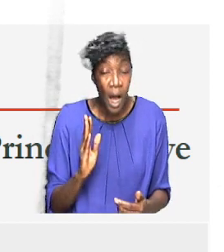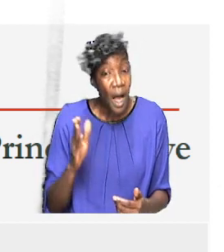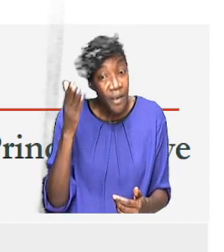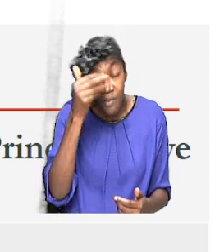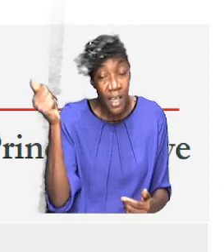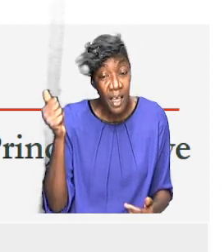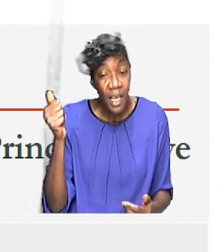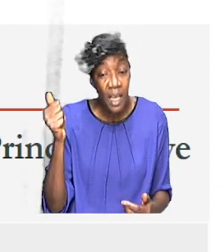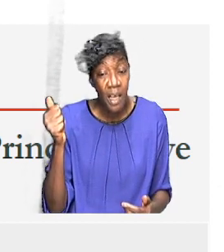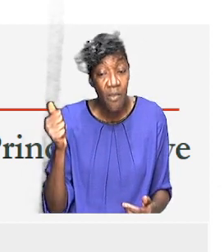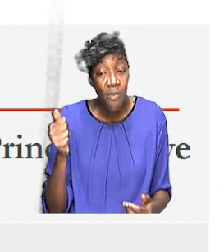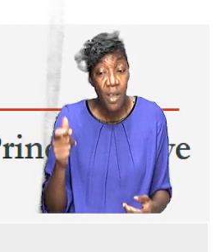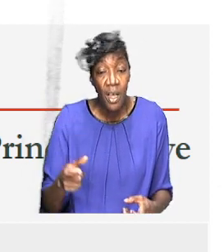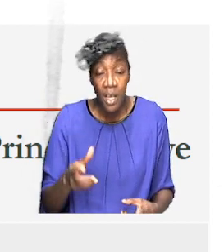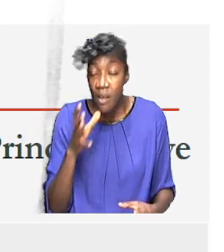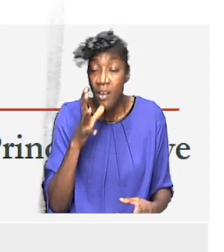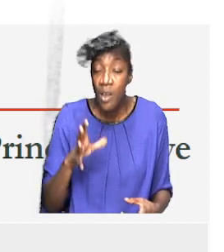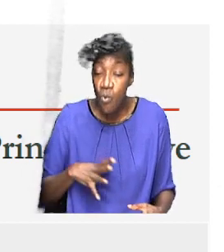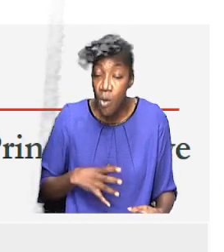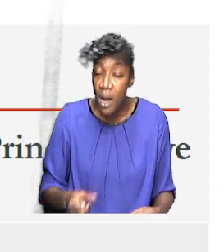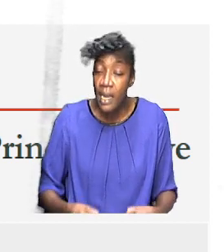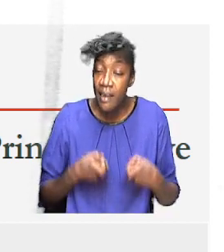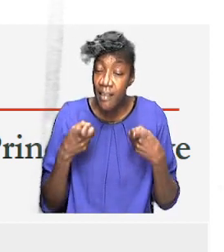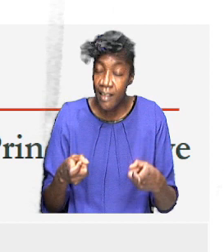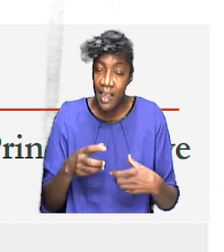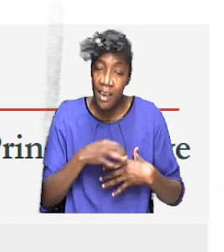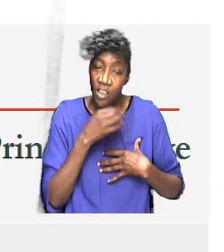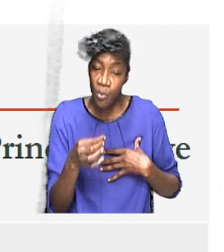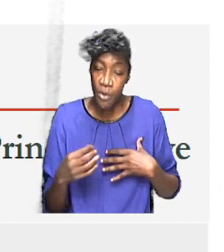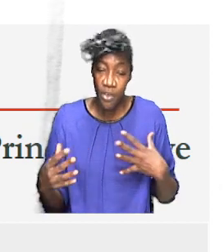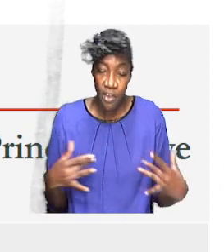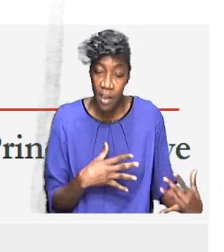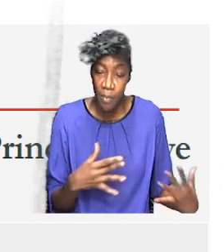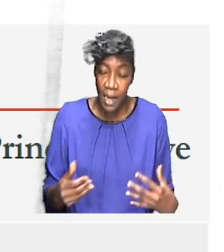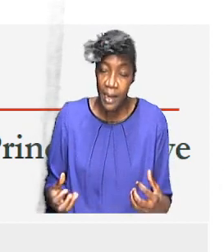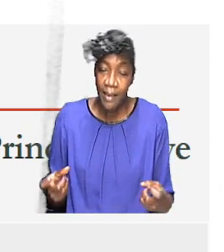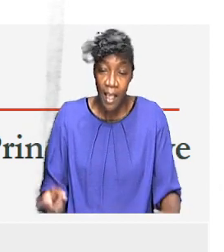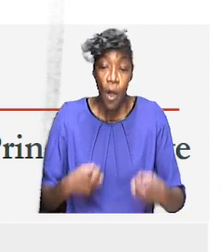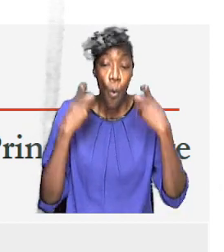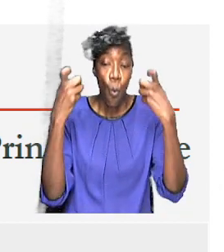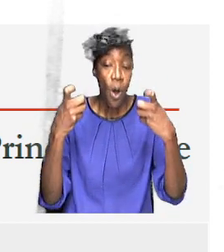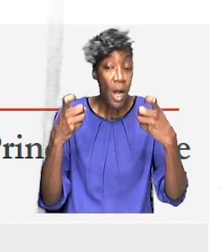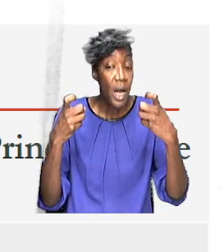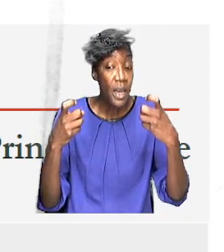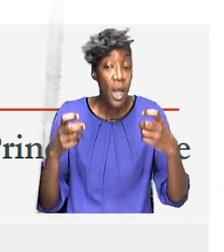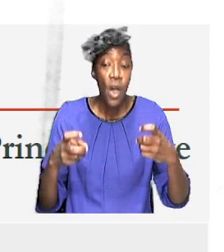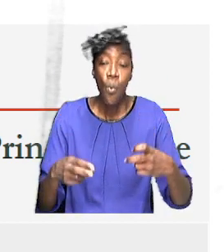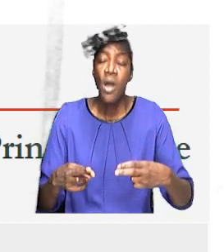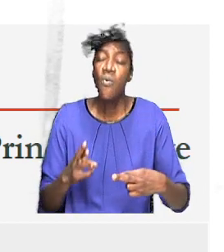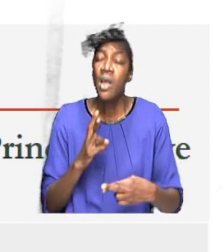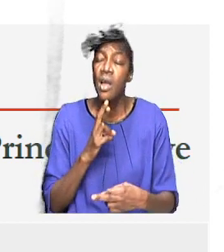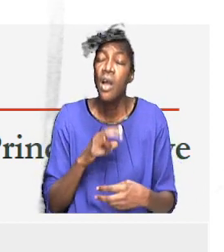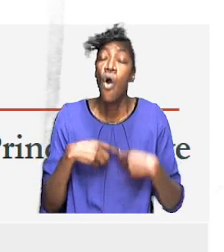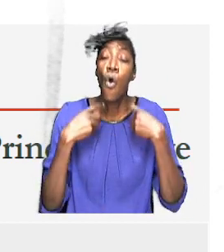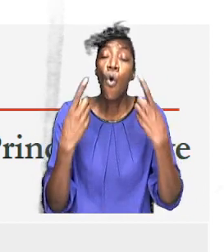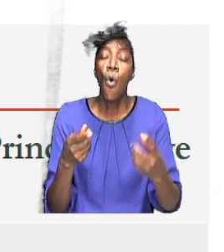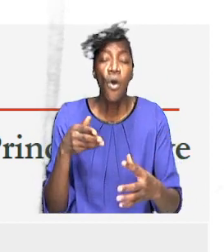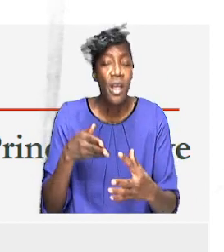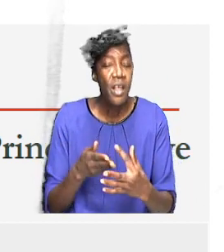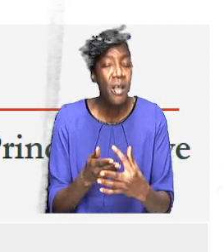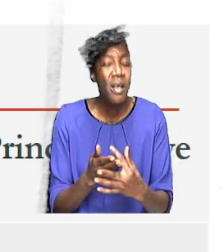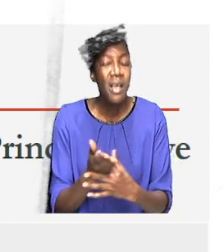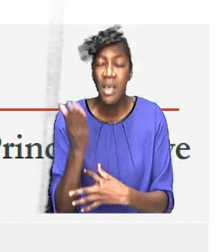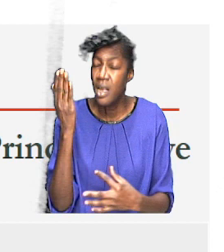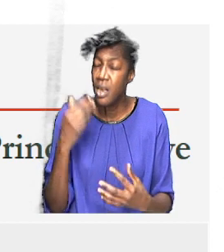sin. Spiritual battles are won when we really get into worship. Because this woman now, for the first time